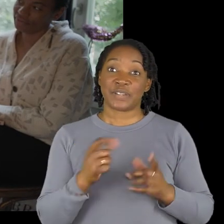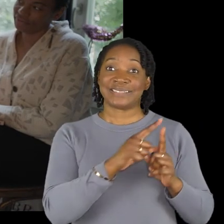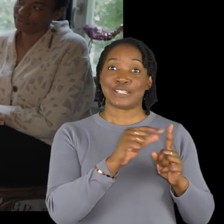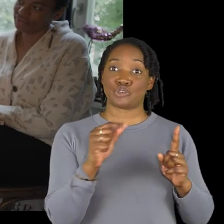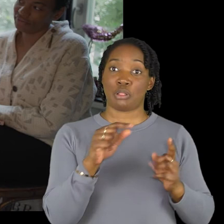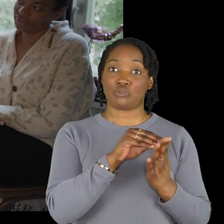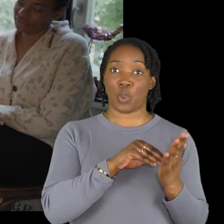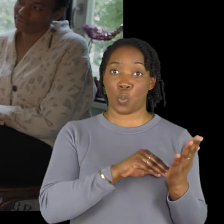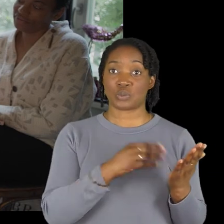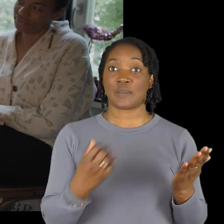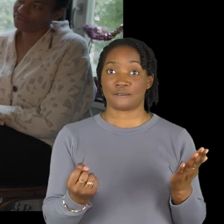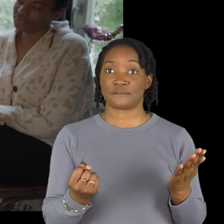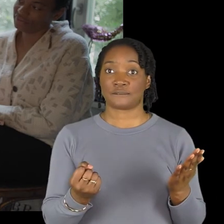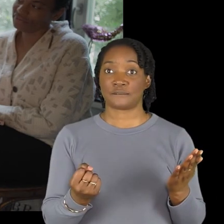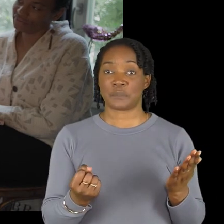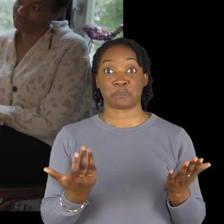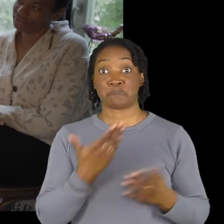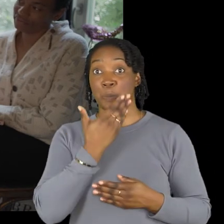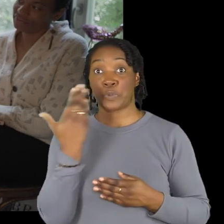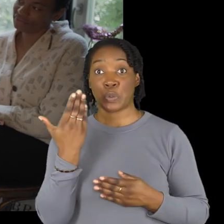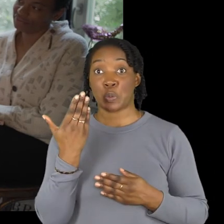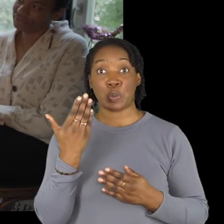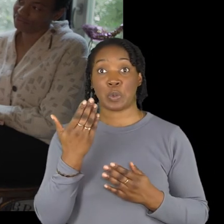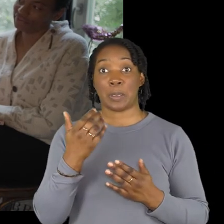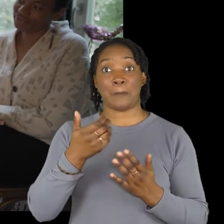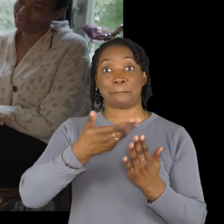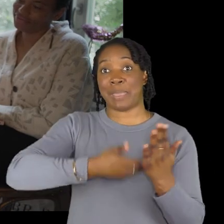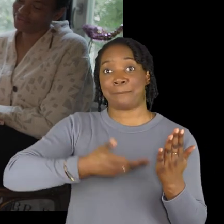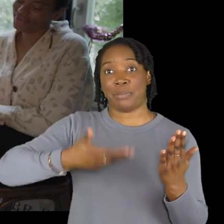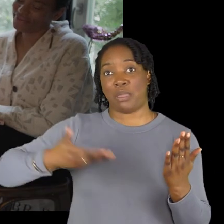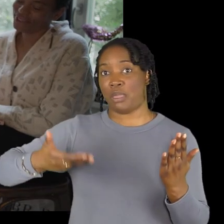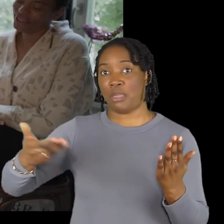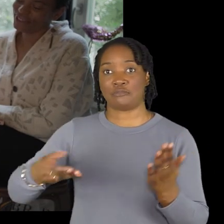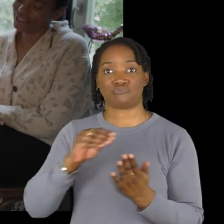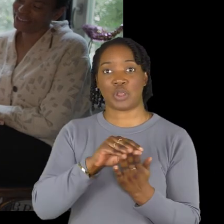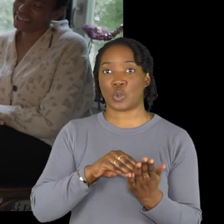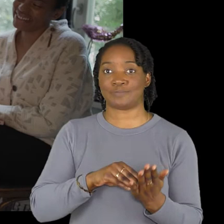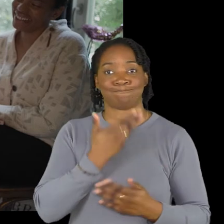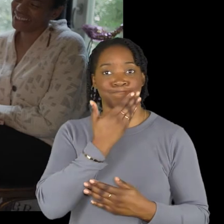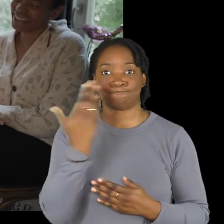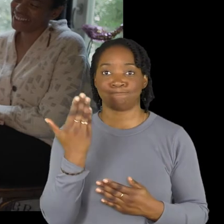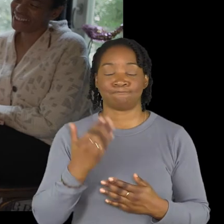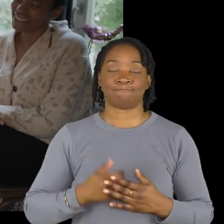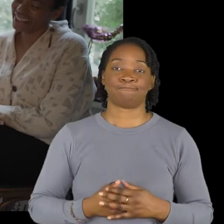there is a digital record, but there is not a paper record. True. And